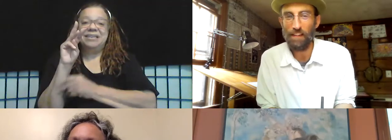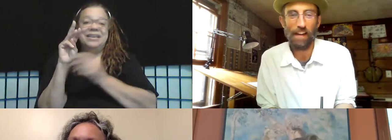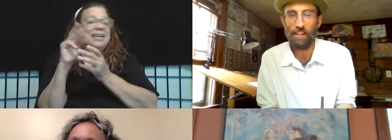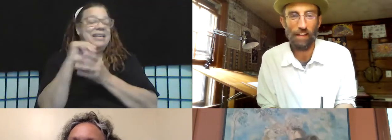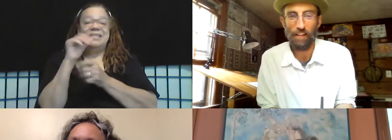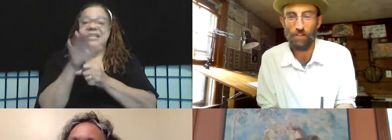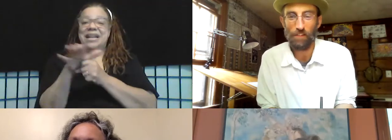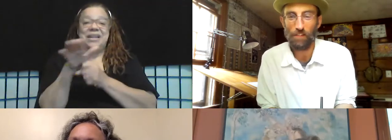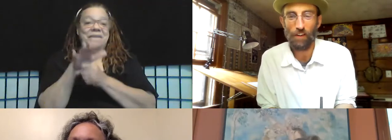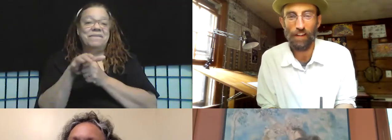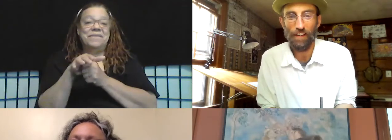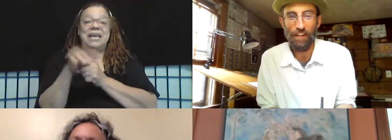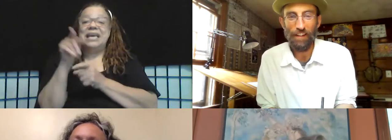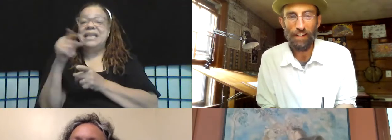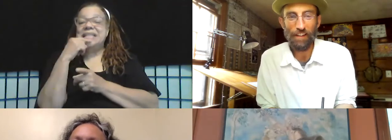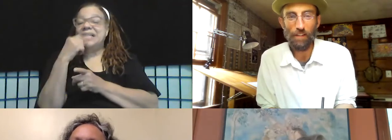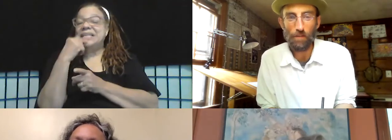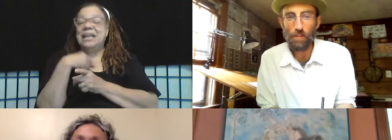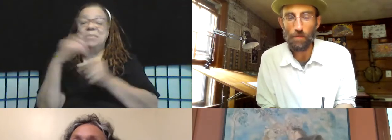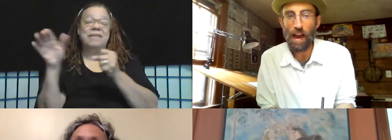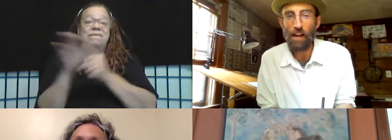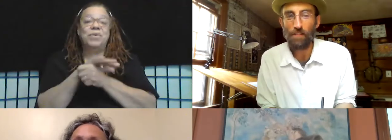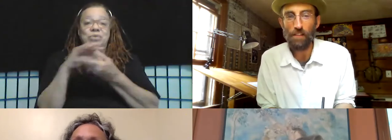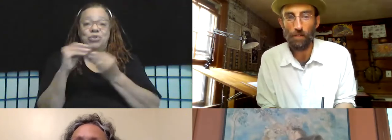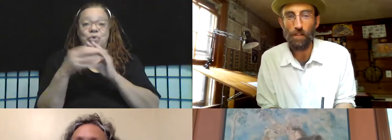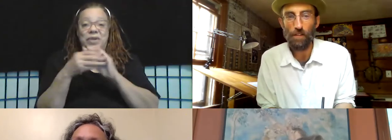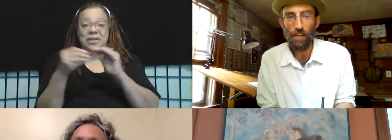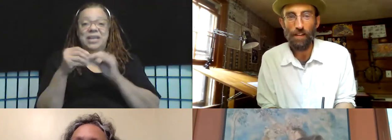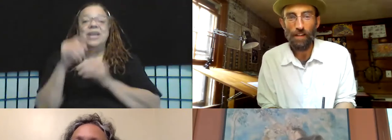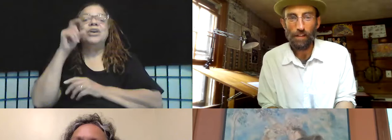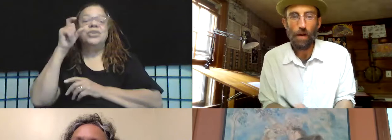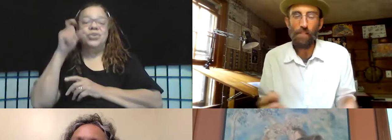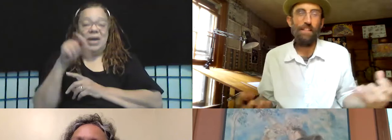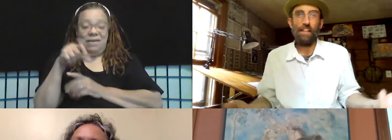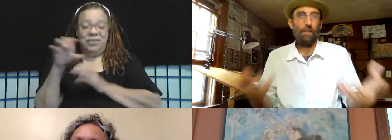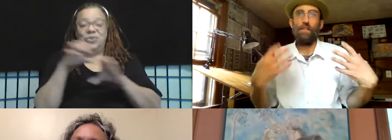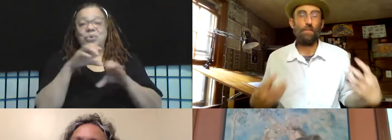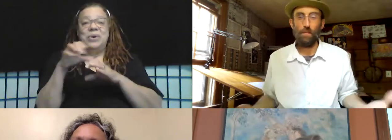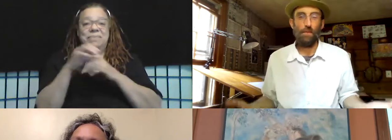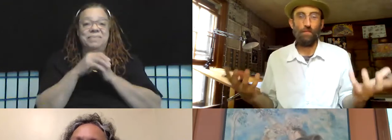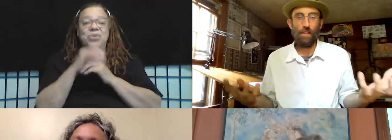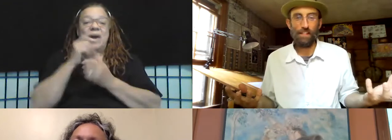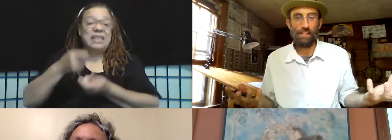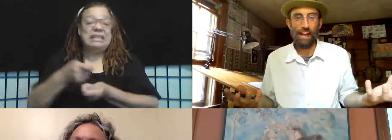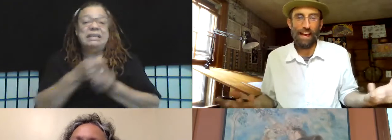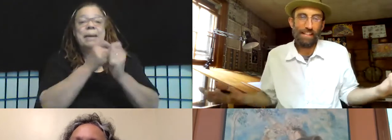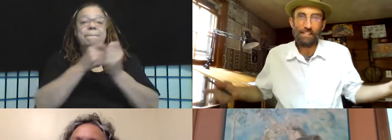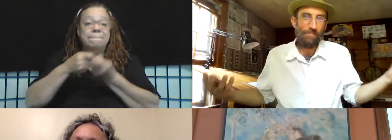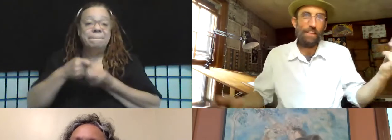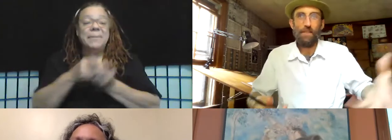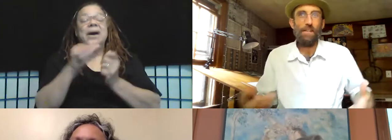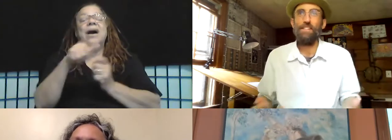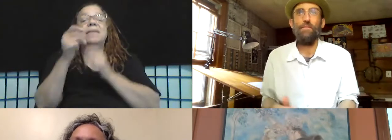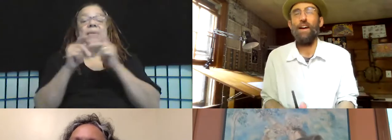enough. He's not telling the full story. Yeah. You have to do. Possibly. You have to dig up other people's voices